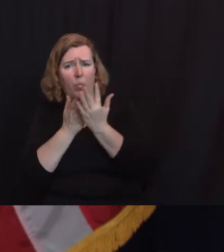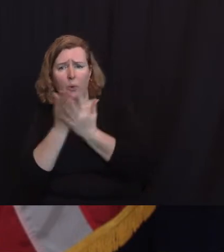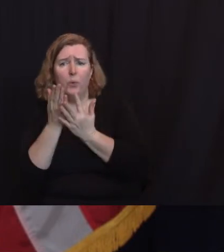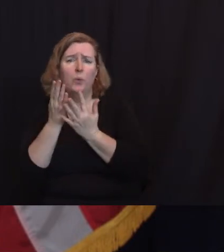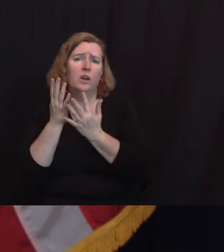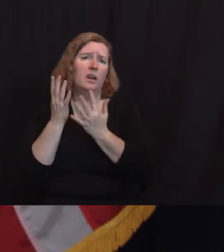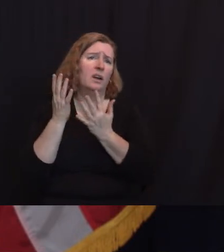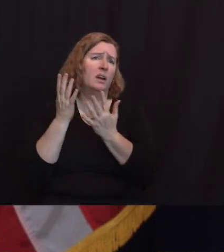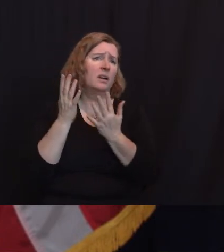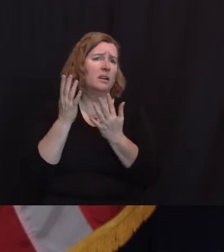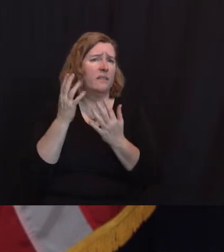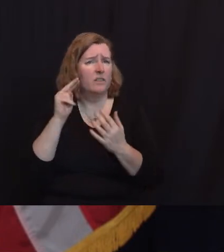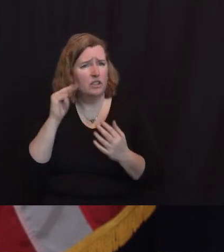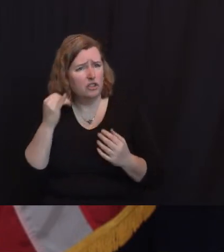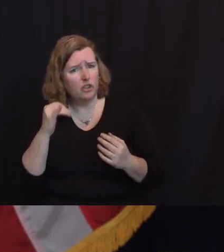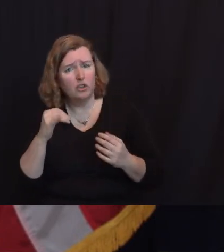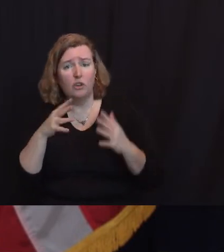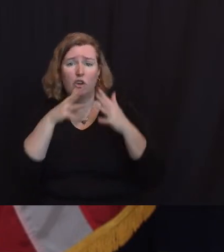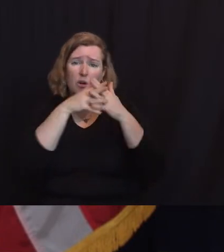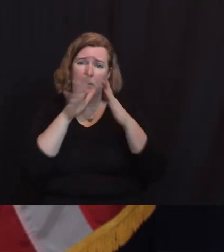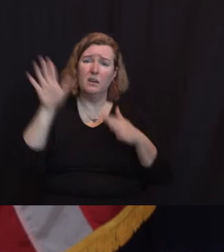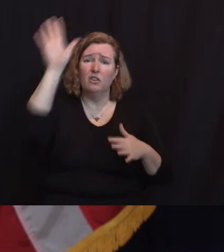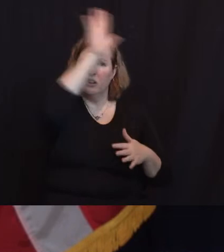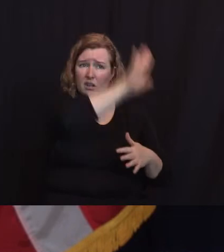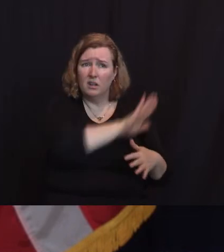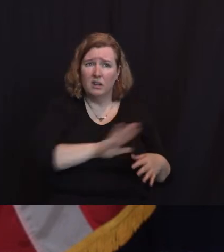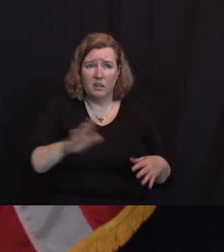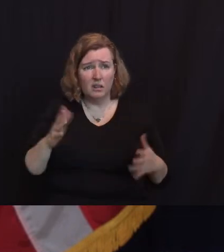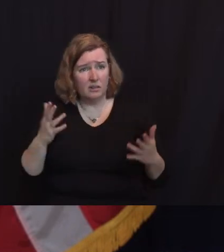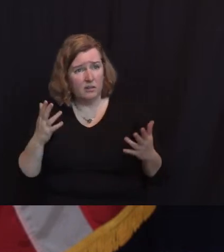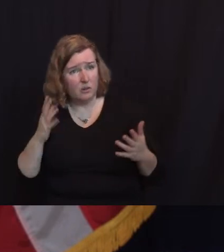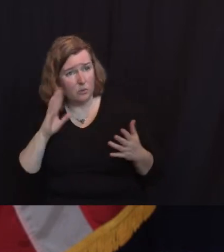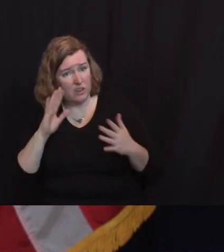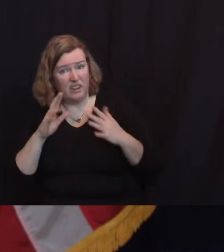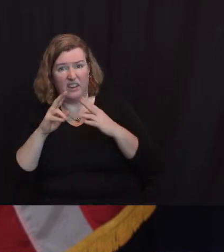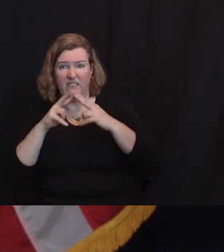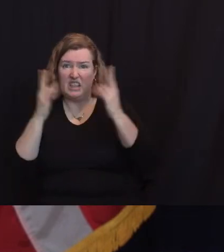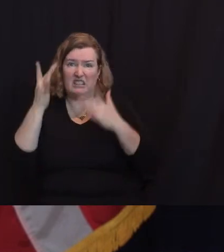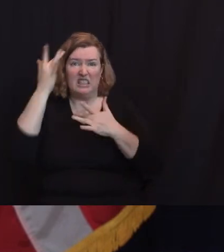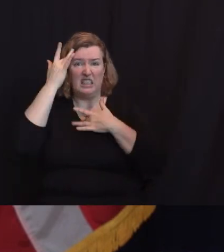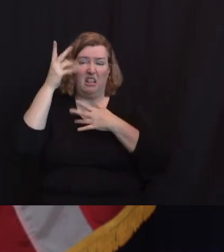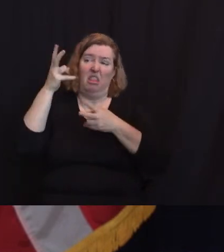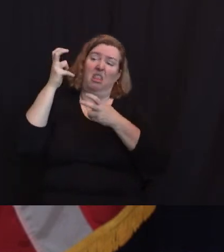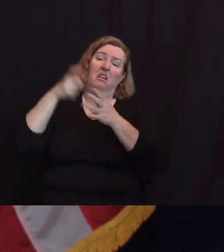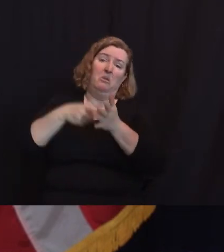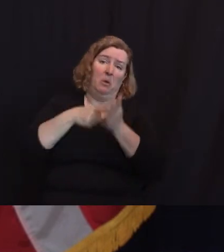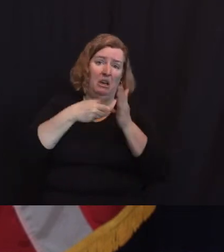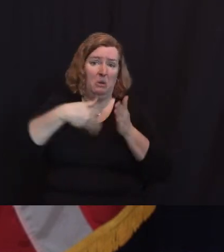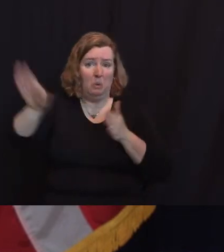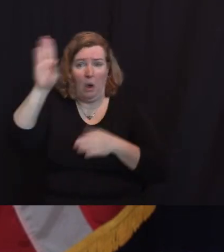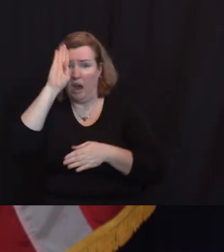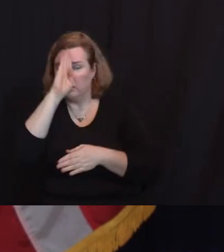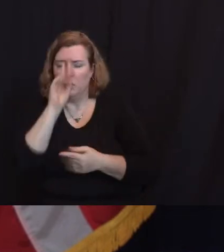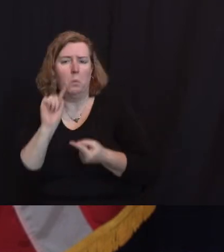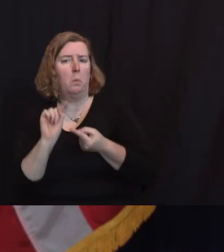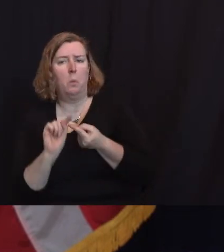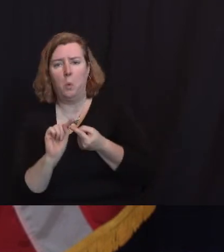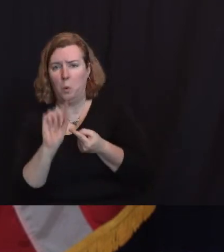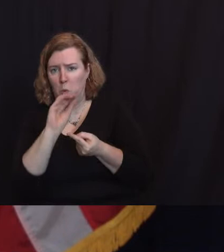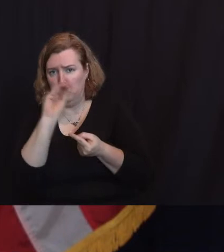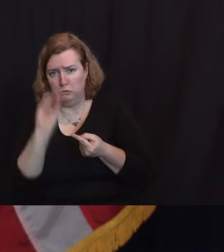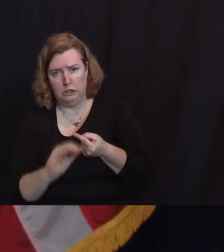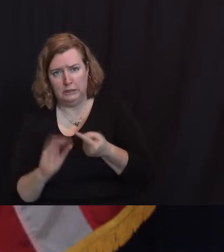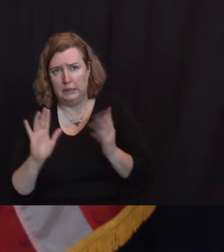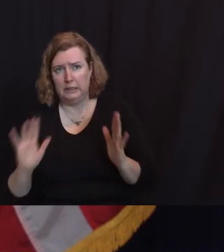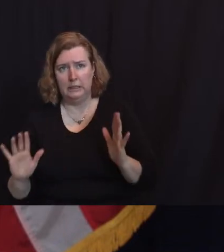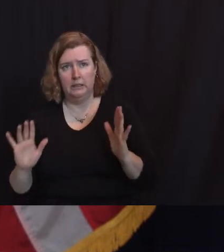elsewhere, they're not likely to be very sick and hospitalized. We may have had some cases reported, or we'll have to ask our communicable disease